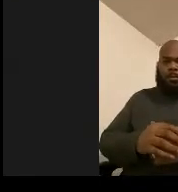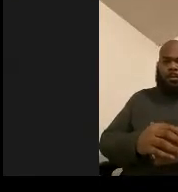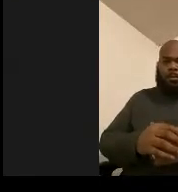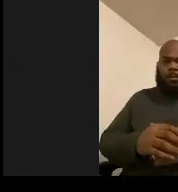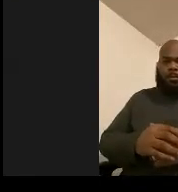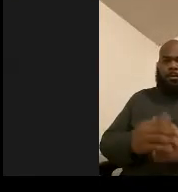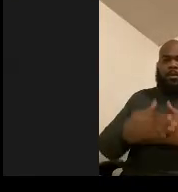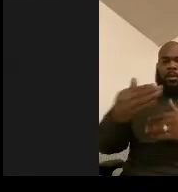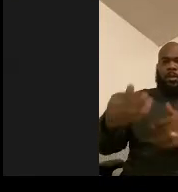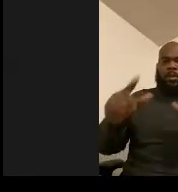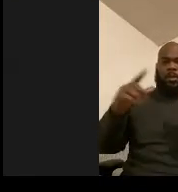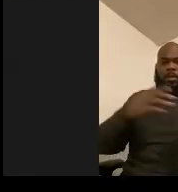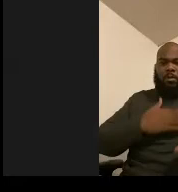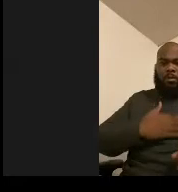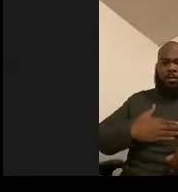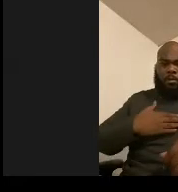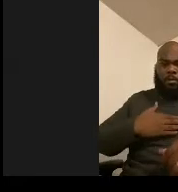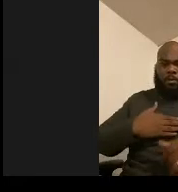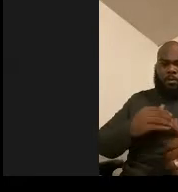slide, please.